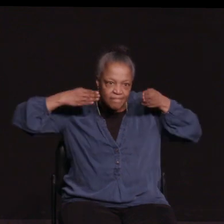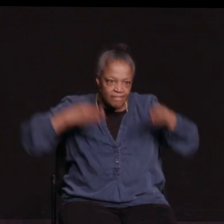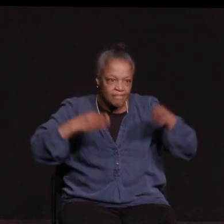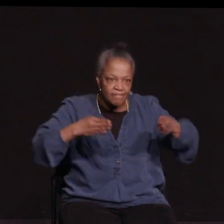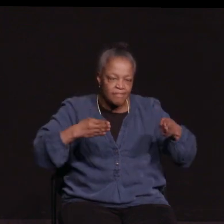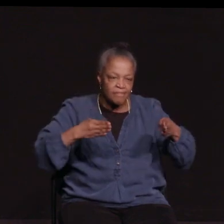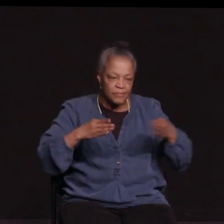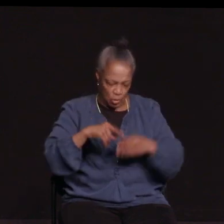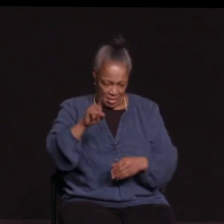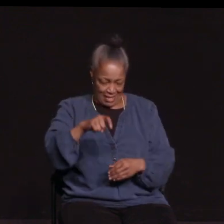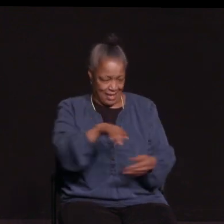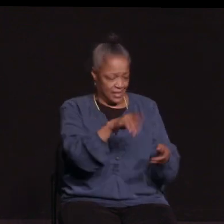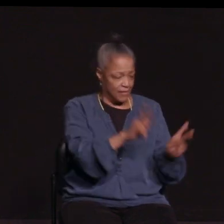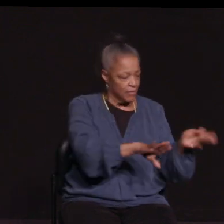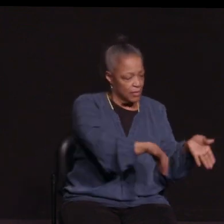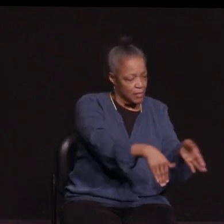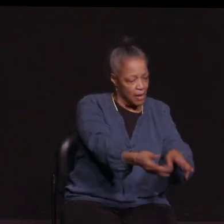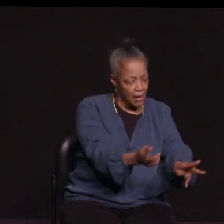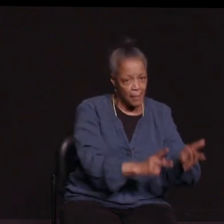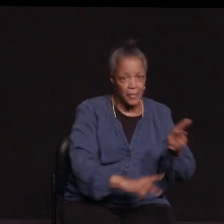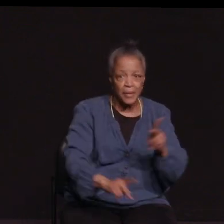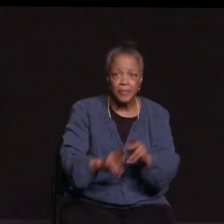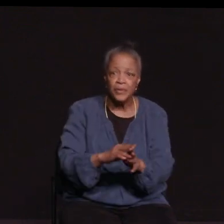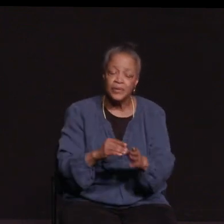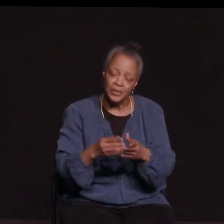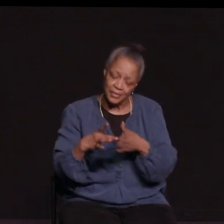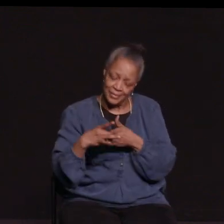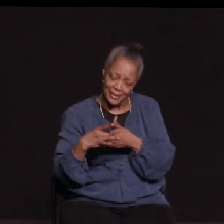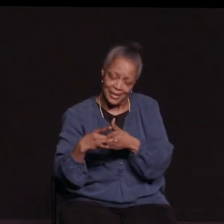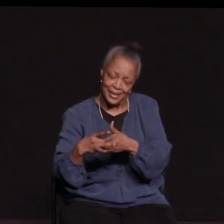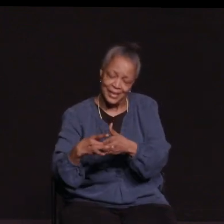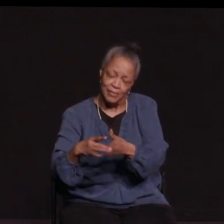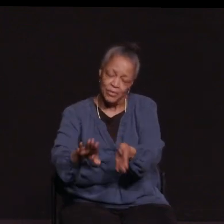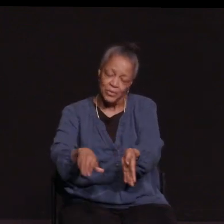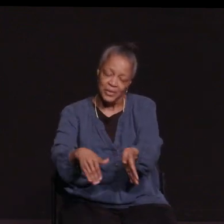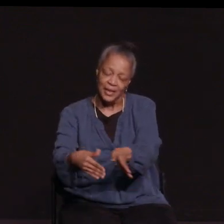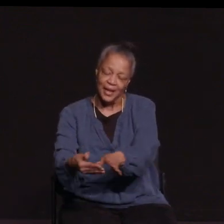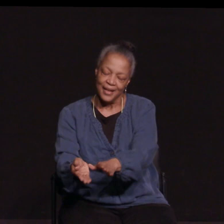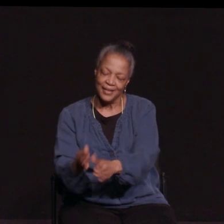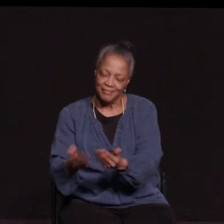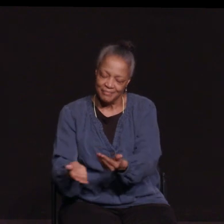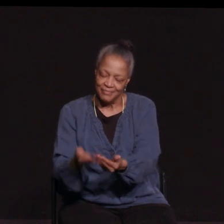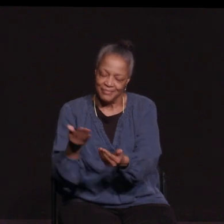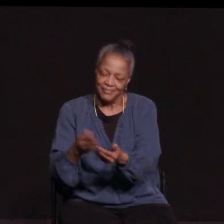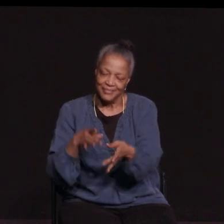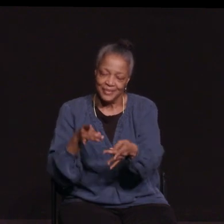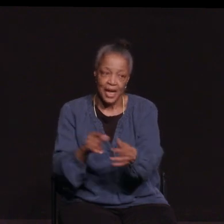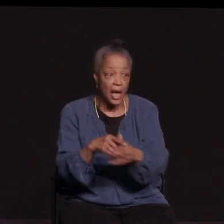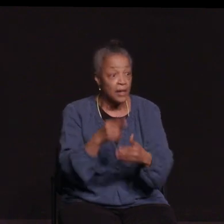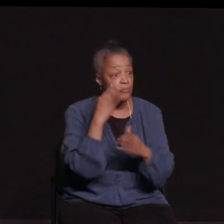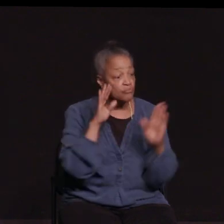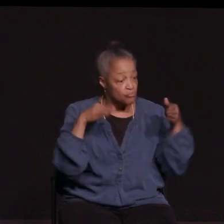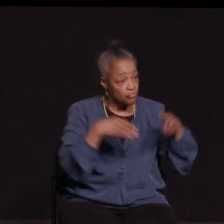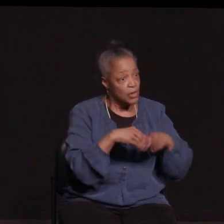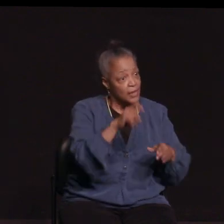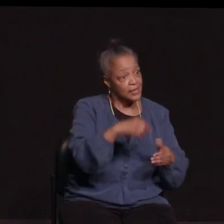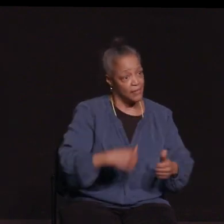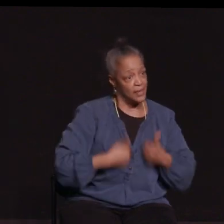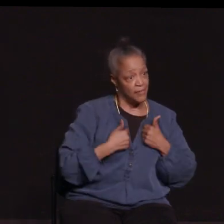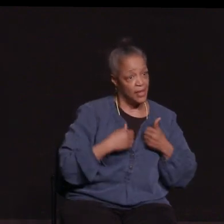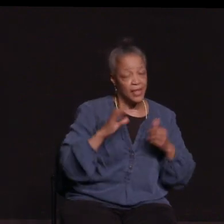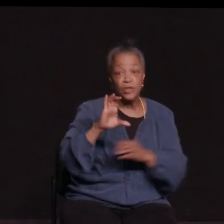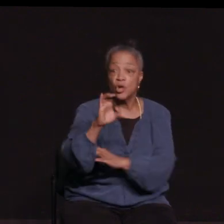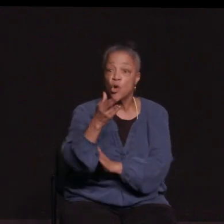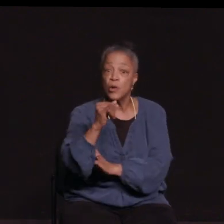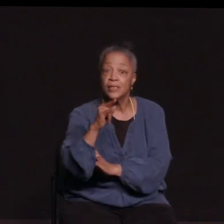the needs of the dying to ease their way, and also to the needs of the living. Christina Sharp in